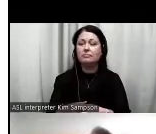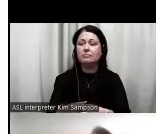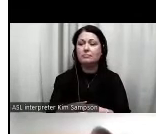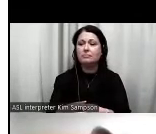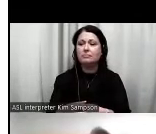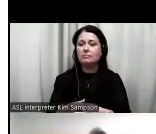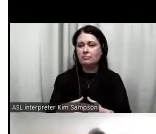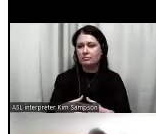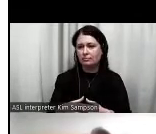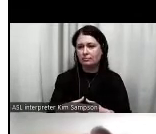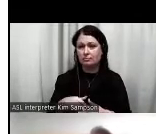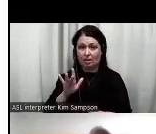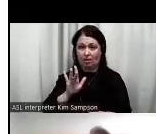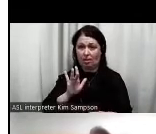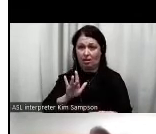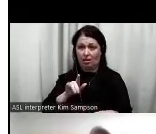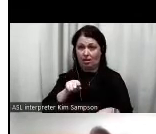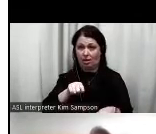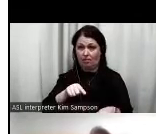this link here